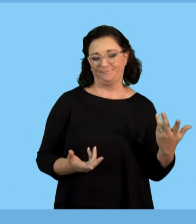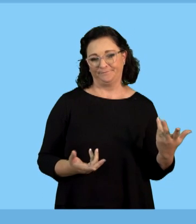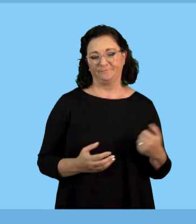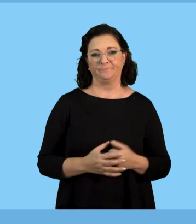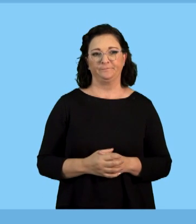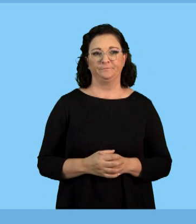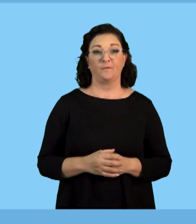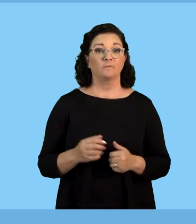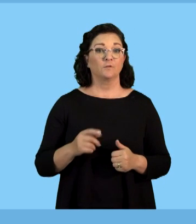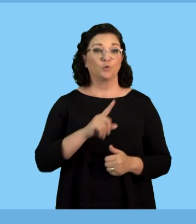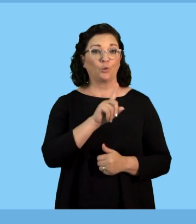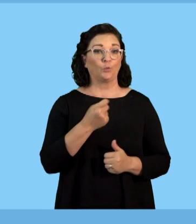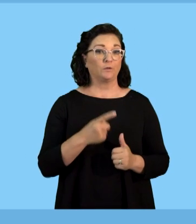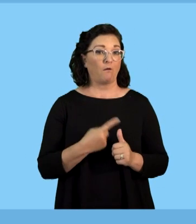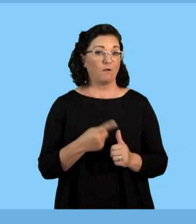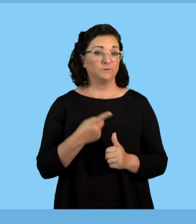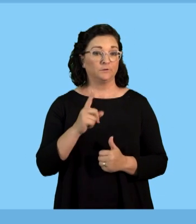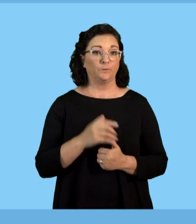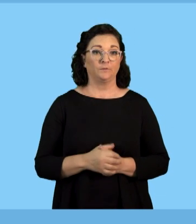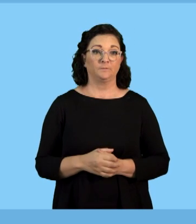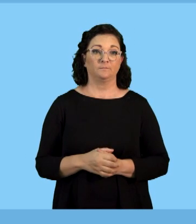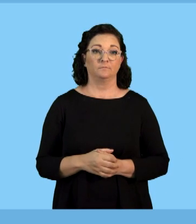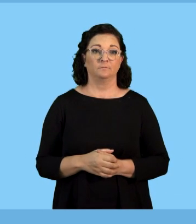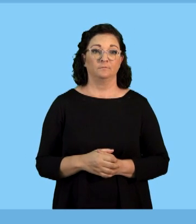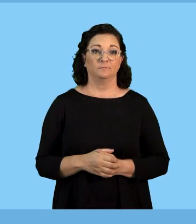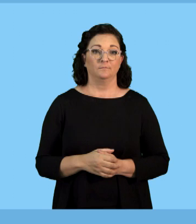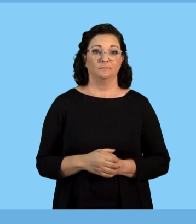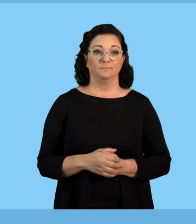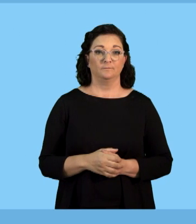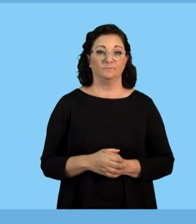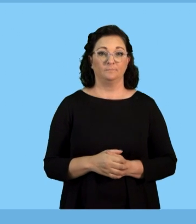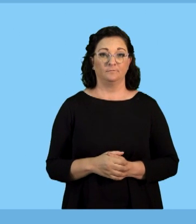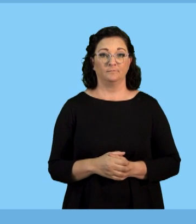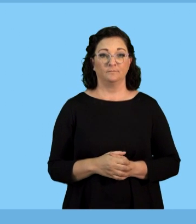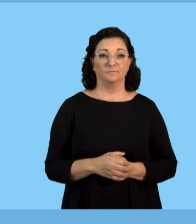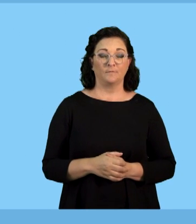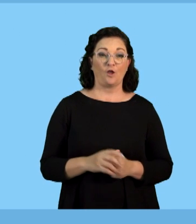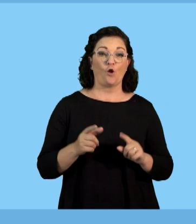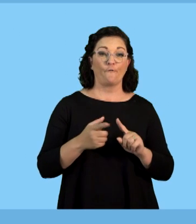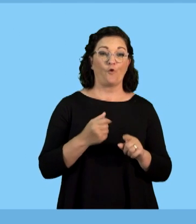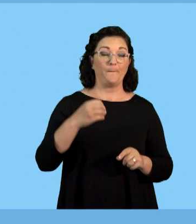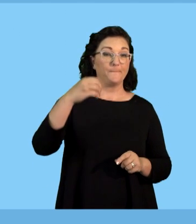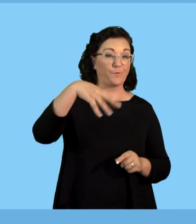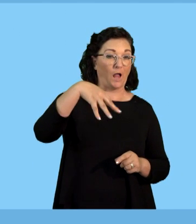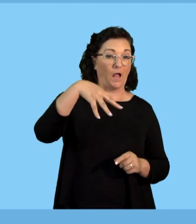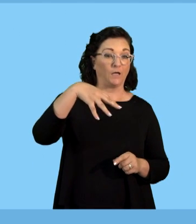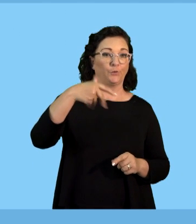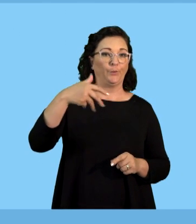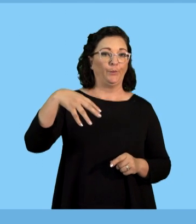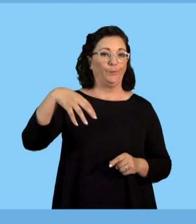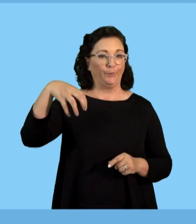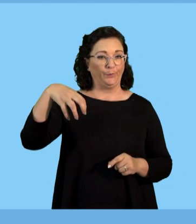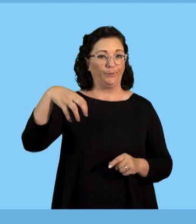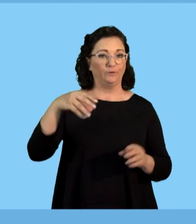on the same circuit. So now to answer the question, we need to now rate the circuit from the brightest